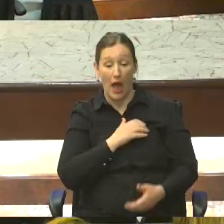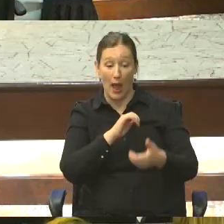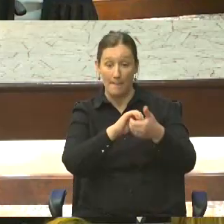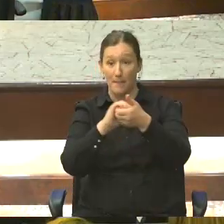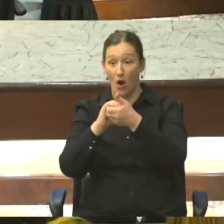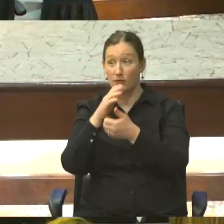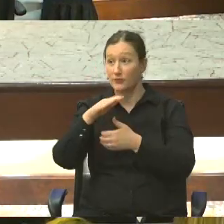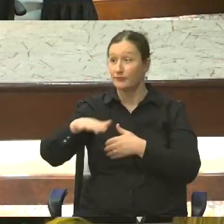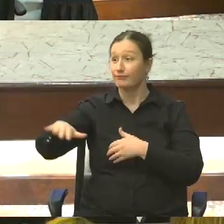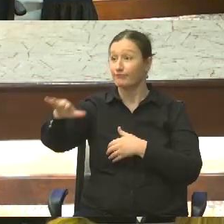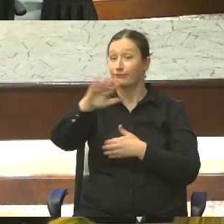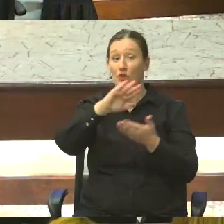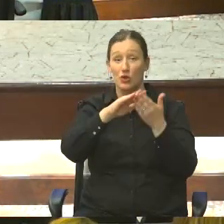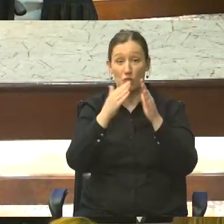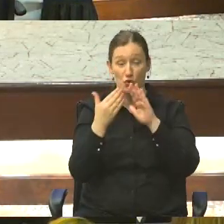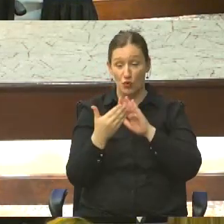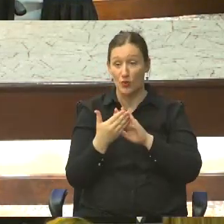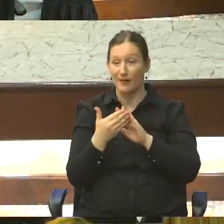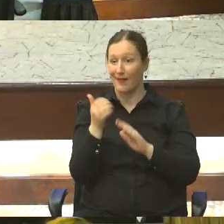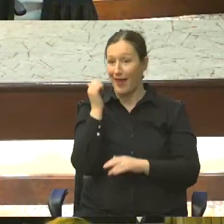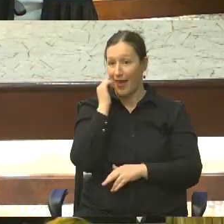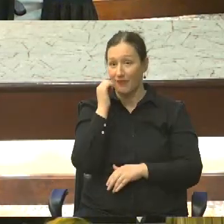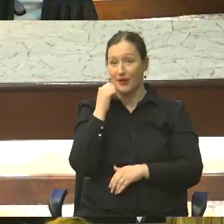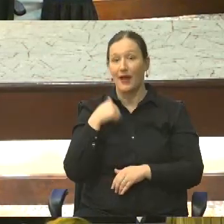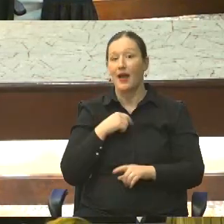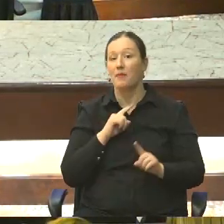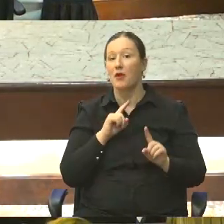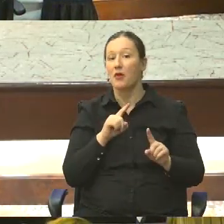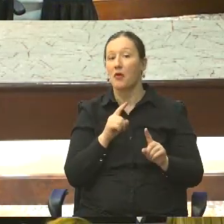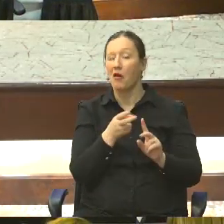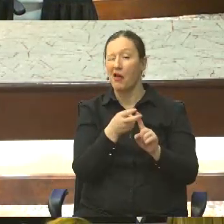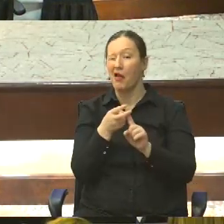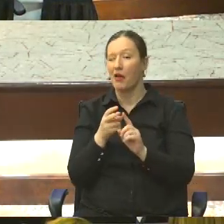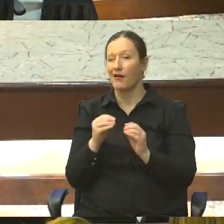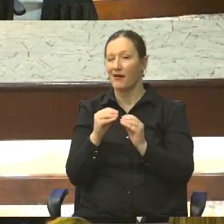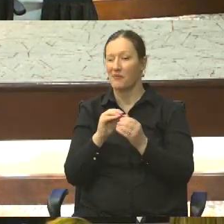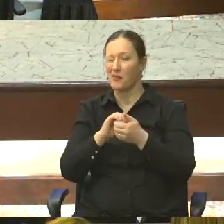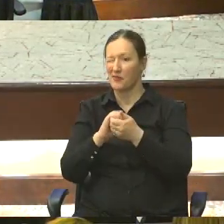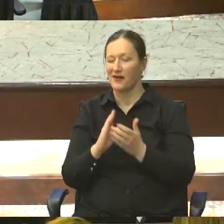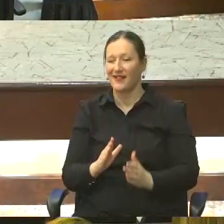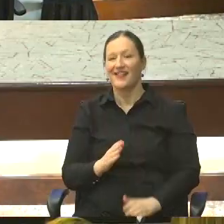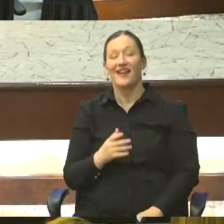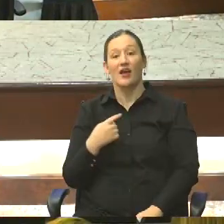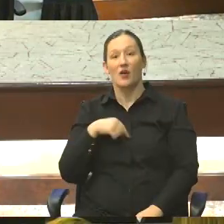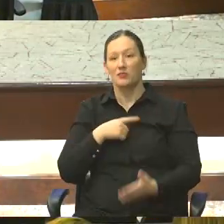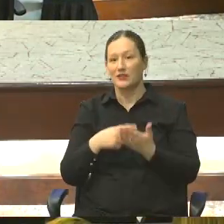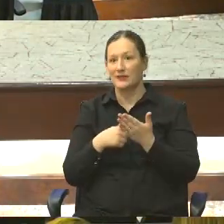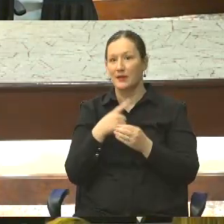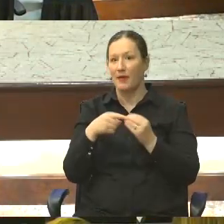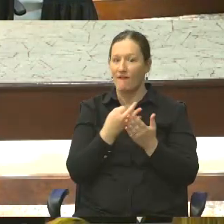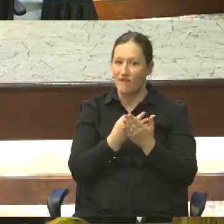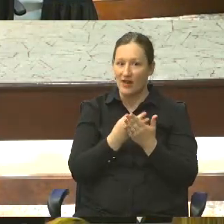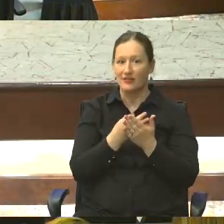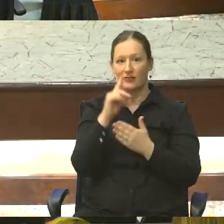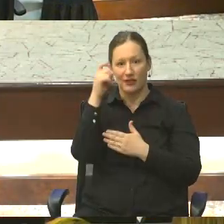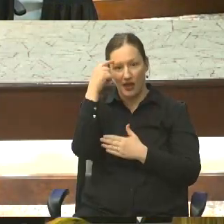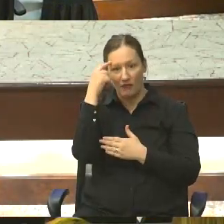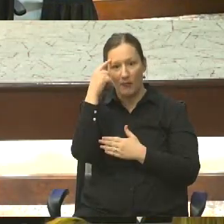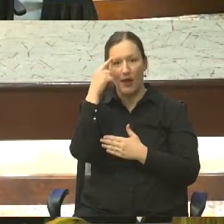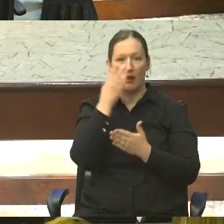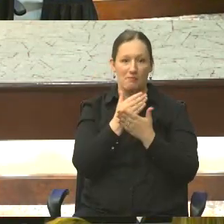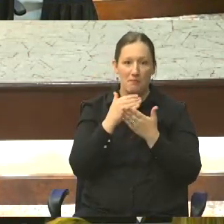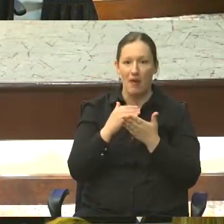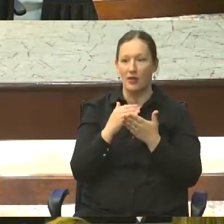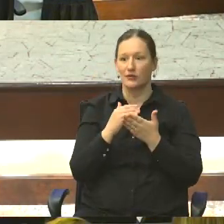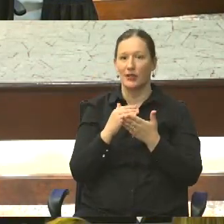are committed. And, every day I'm gonna go to look for more. We talk about all the things that are happening in finance and government and budgeting and cuts and